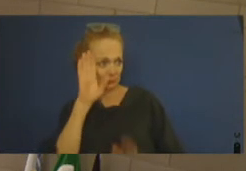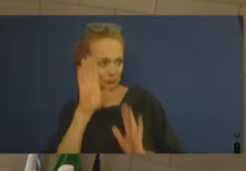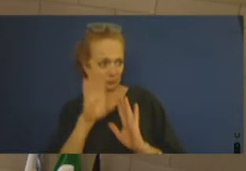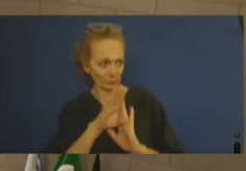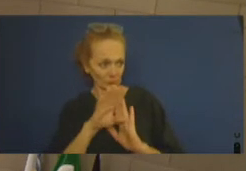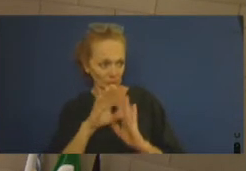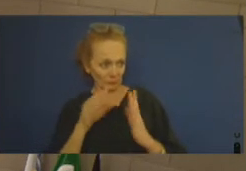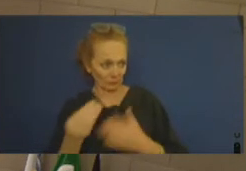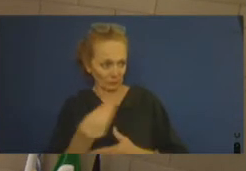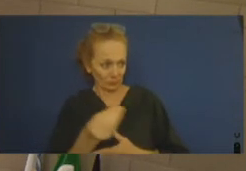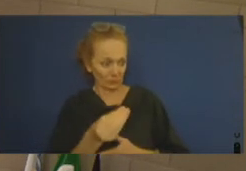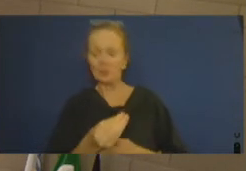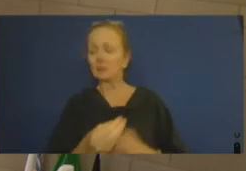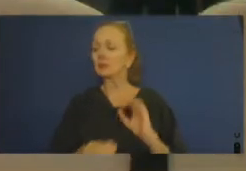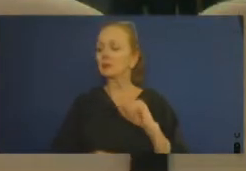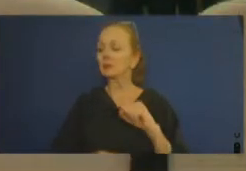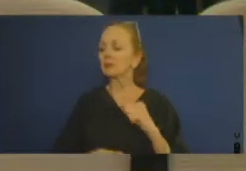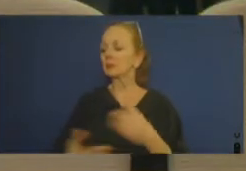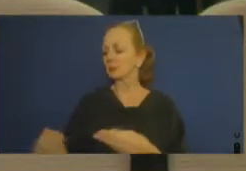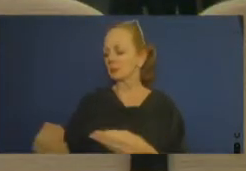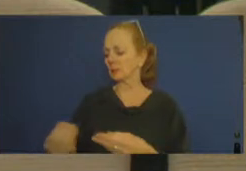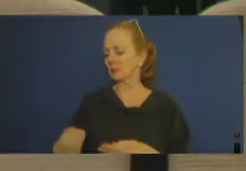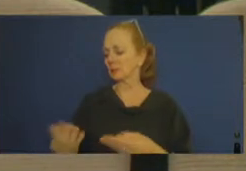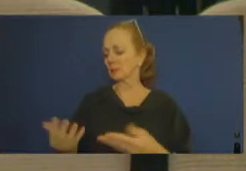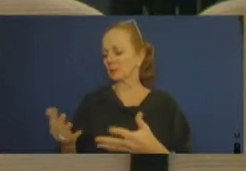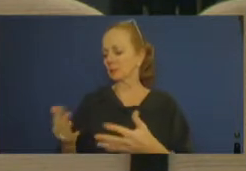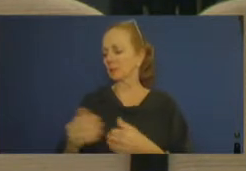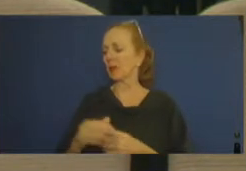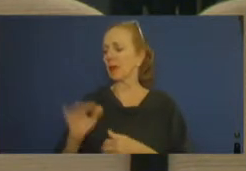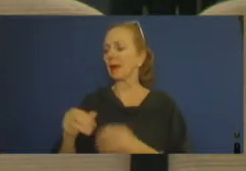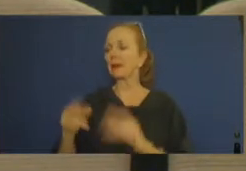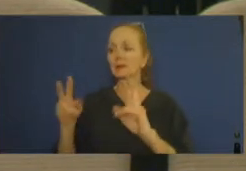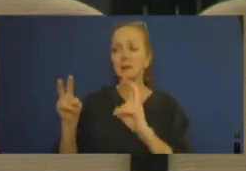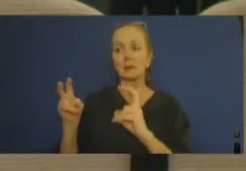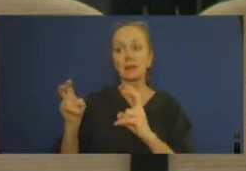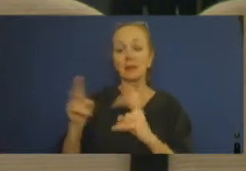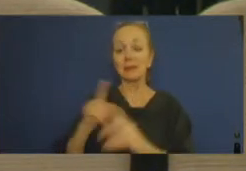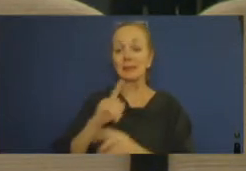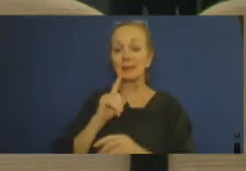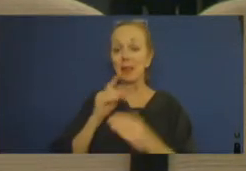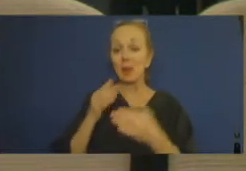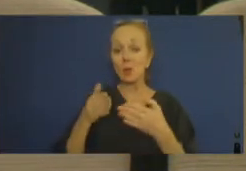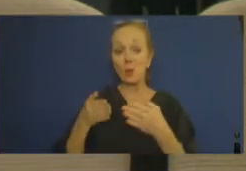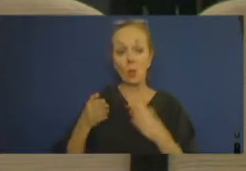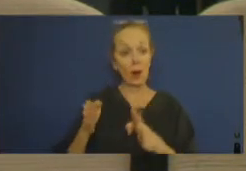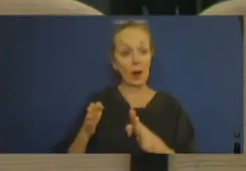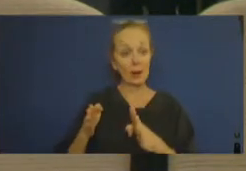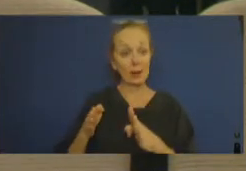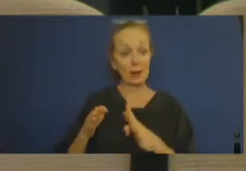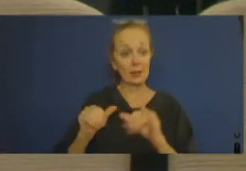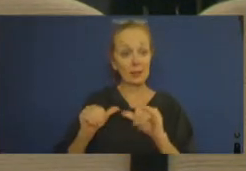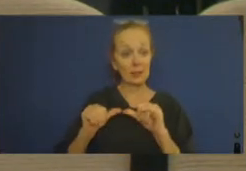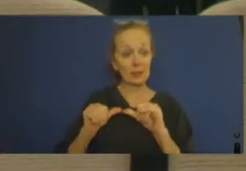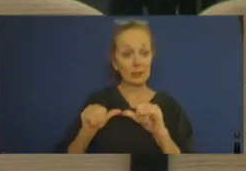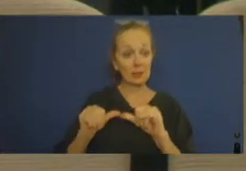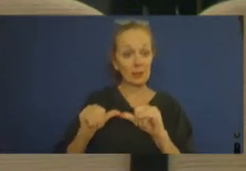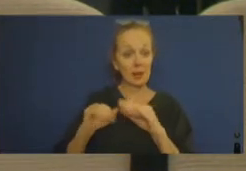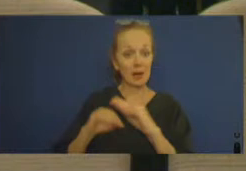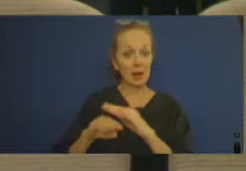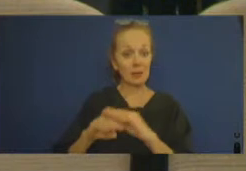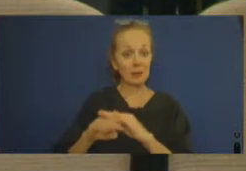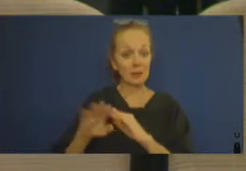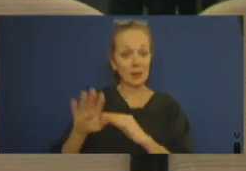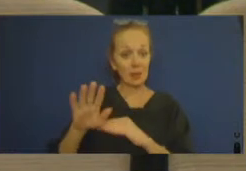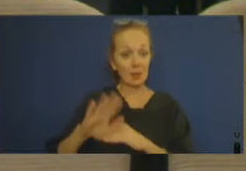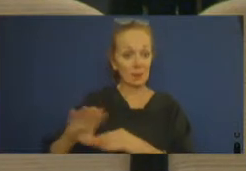driving outside the alleyway. We've and that's the issue. Is there a way to continue access to the site. That's